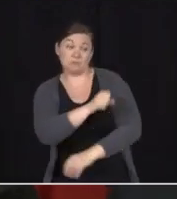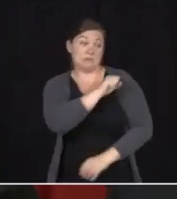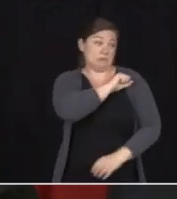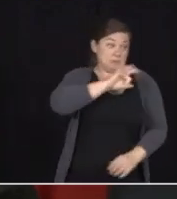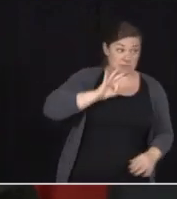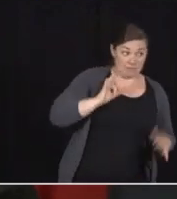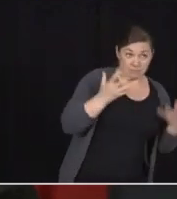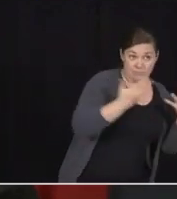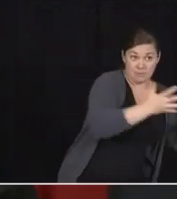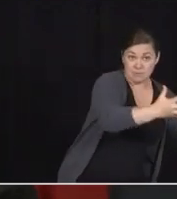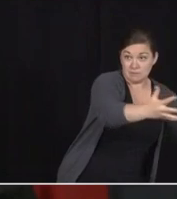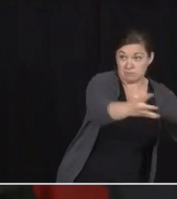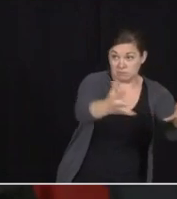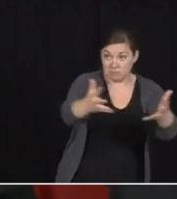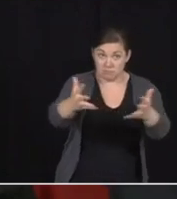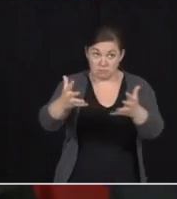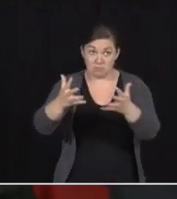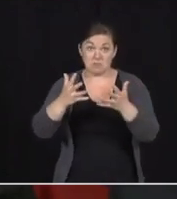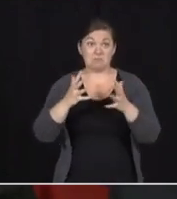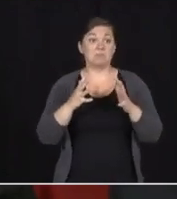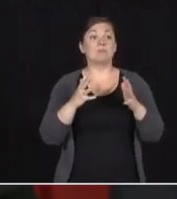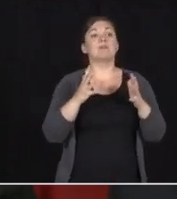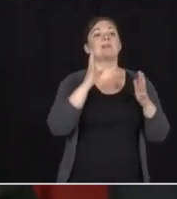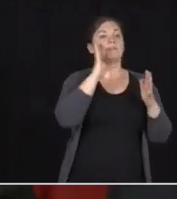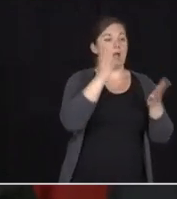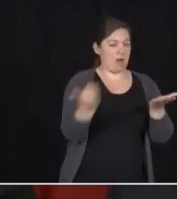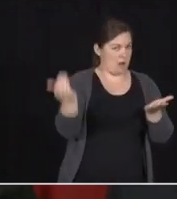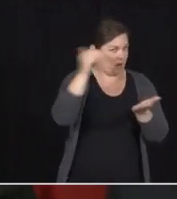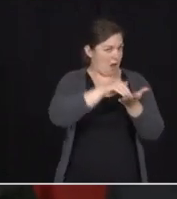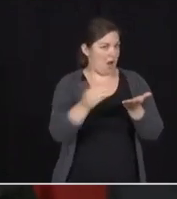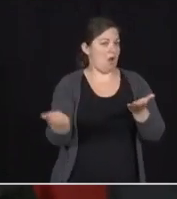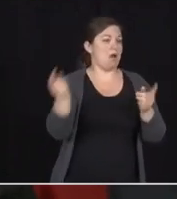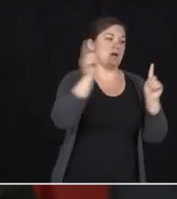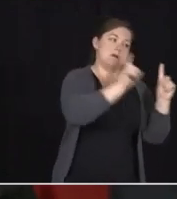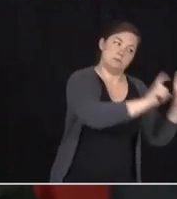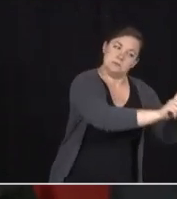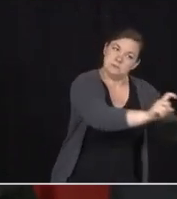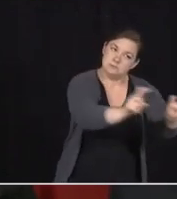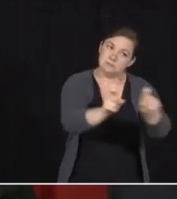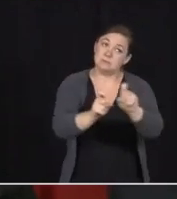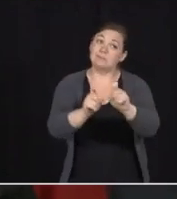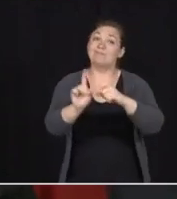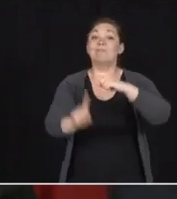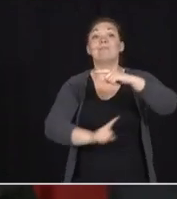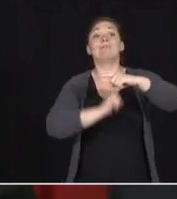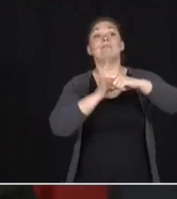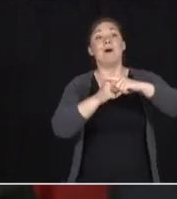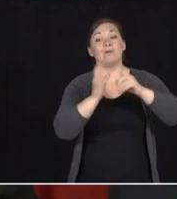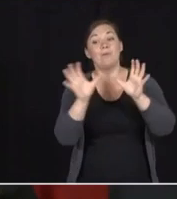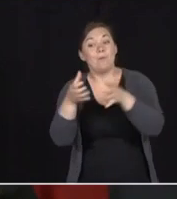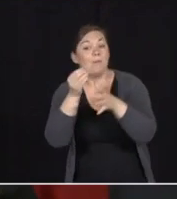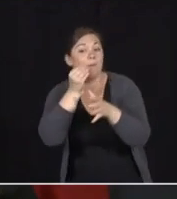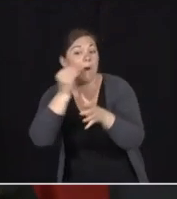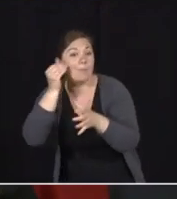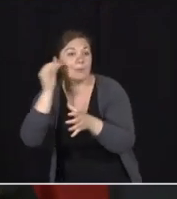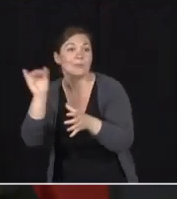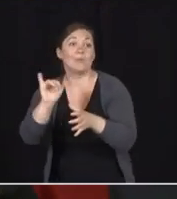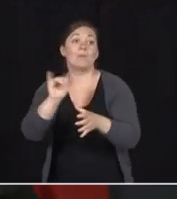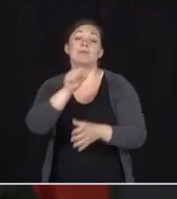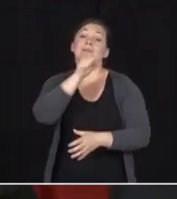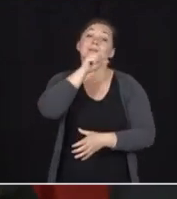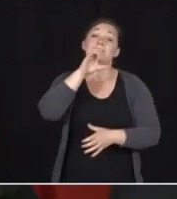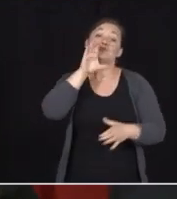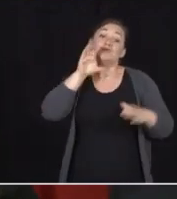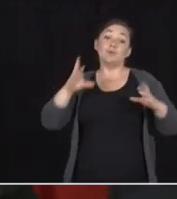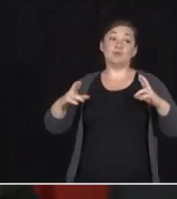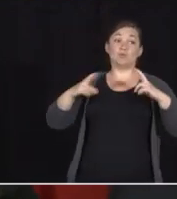we're doing the congregate living shelters and along with the seniors residents. So that's a lot of people